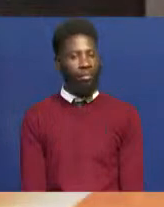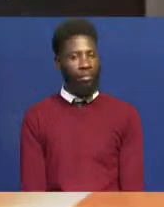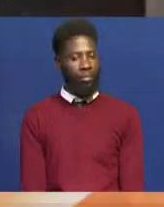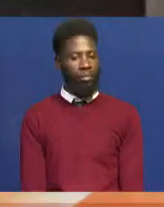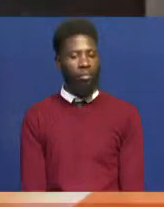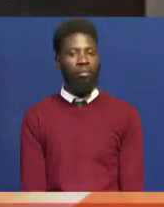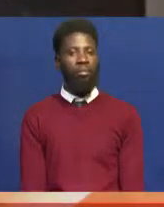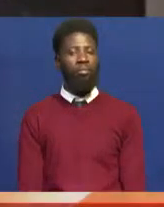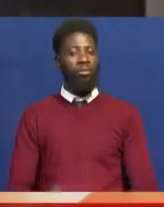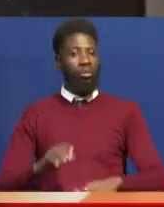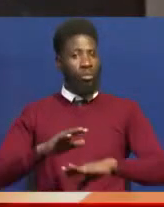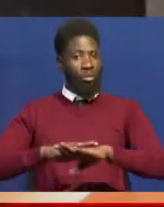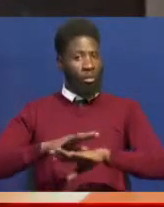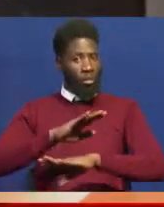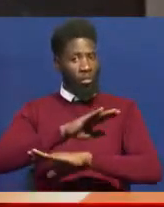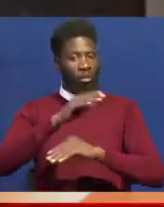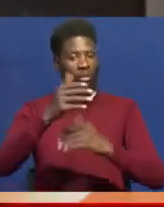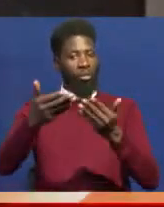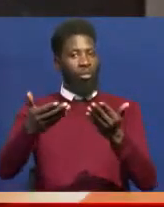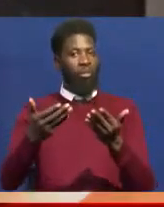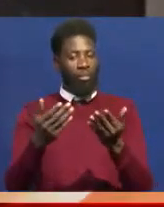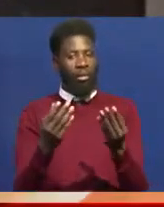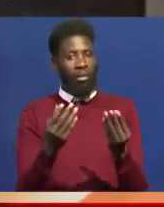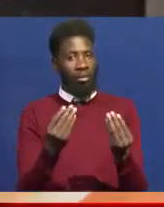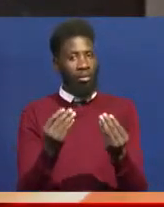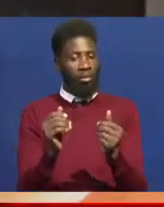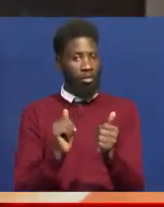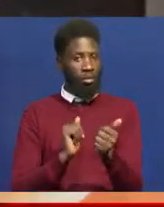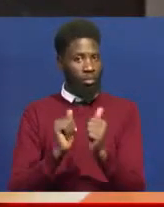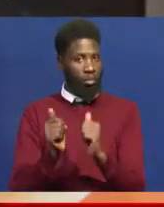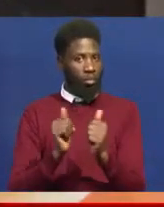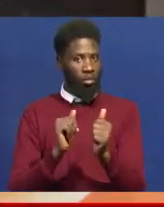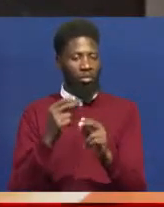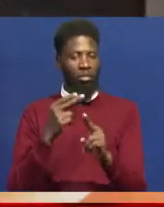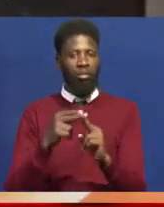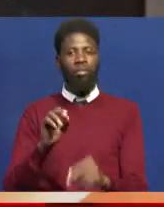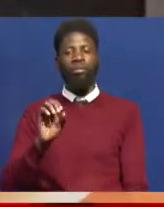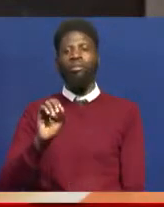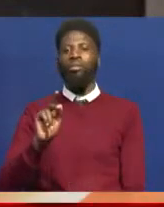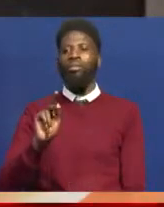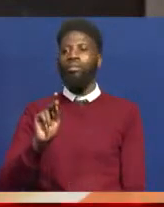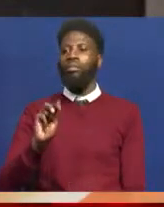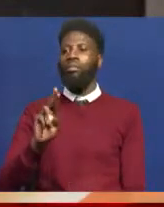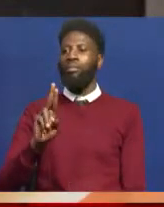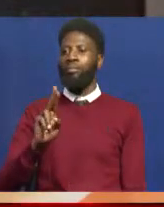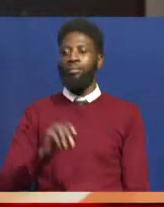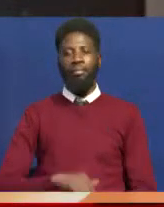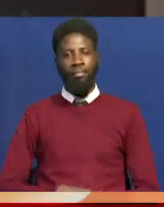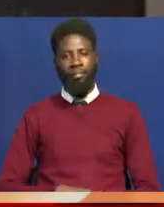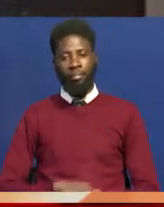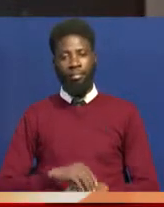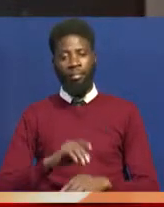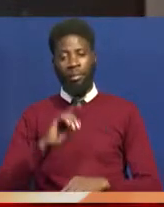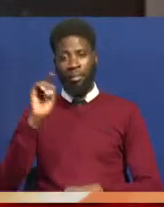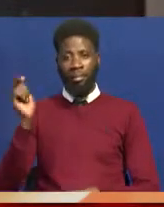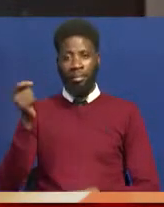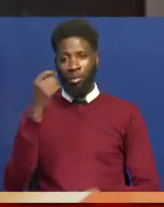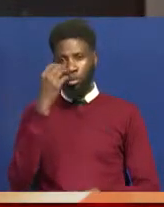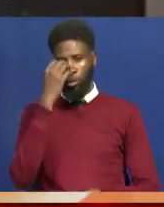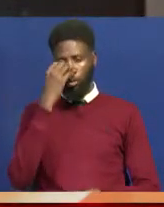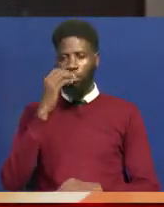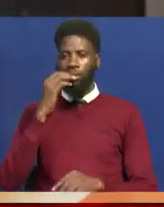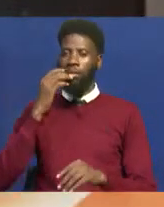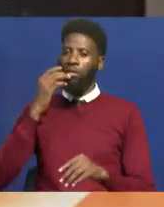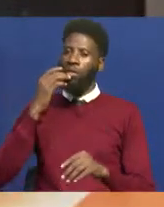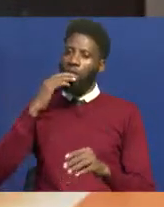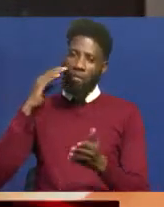Indeed, a very good evening and welcome to Easy Sports Friday. I'm Bernard Okumu. And President William Ruto has reaffirmed the